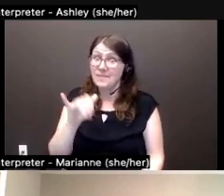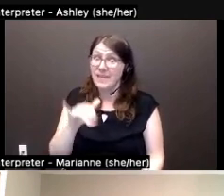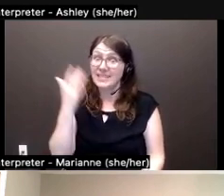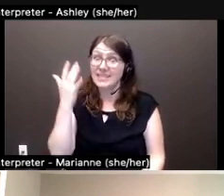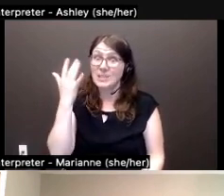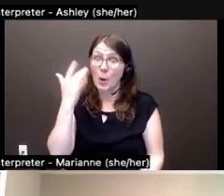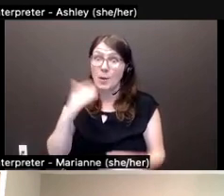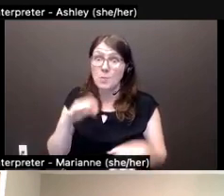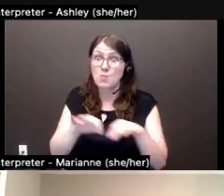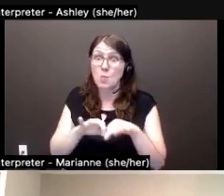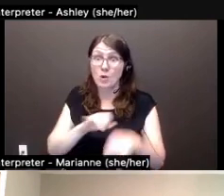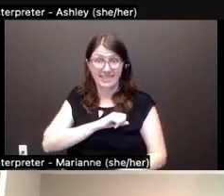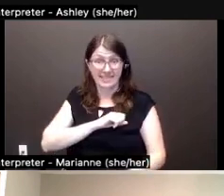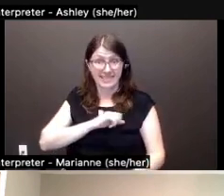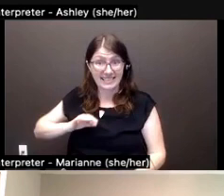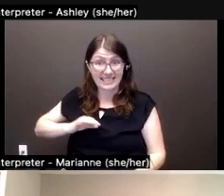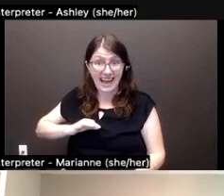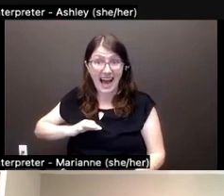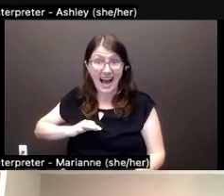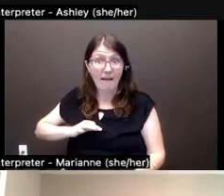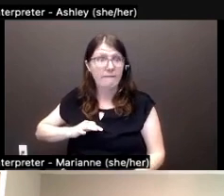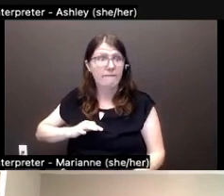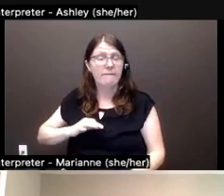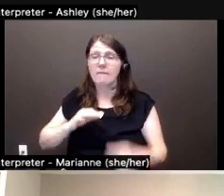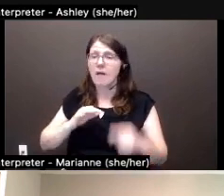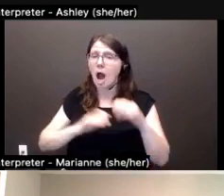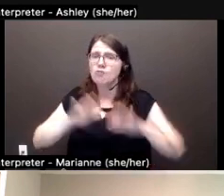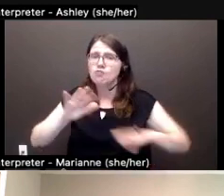staff, including generational diversity.